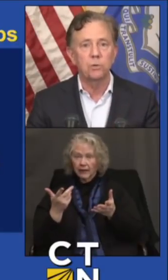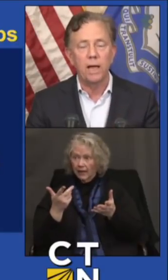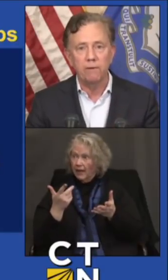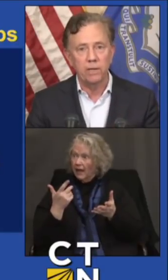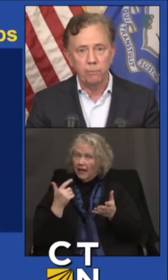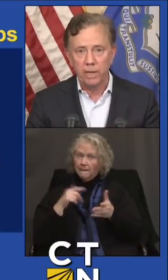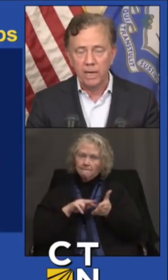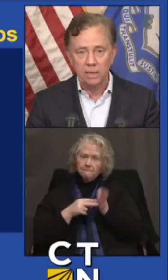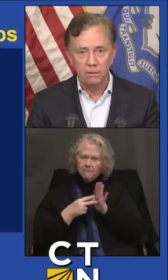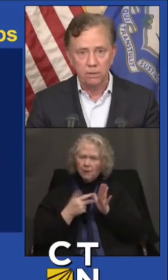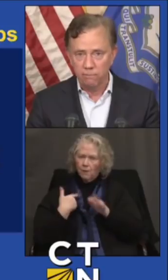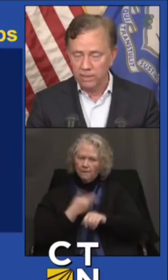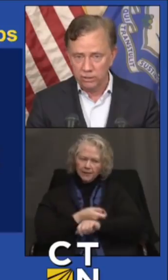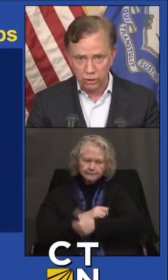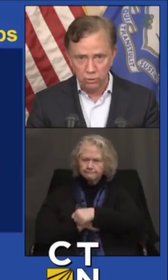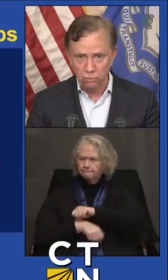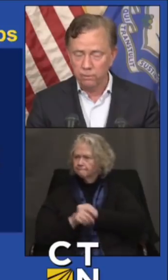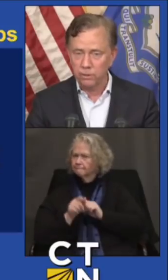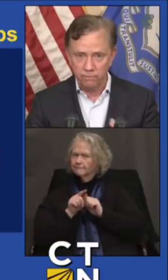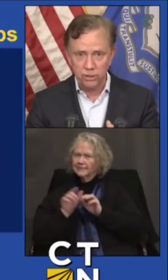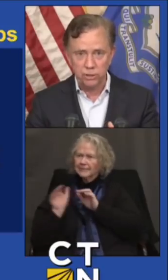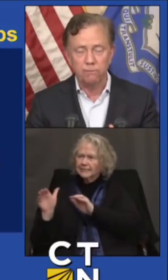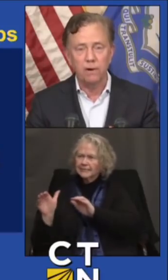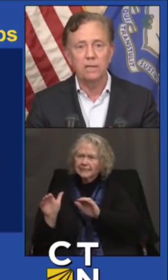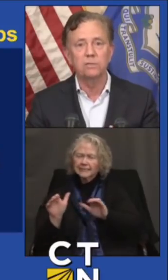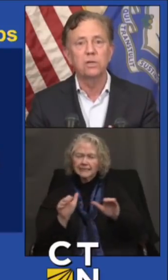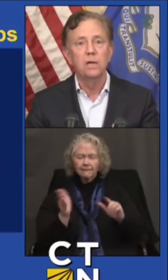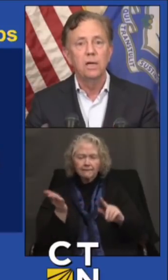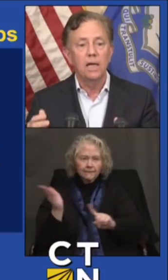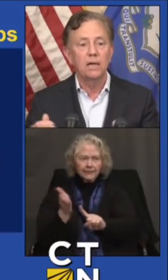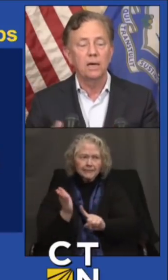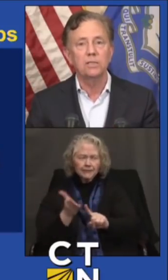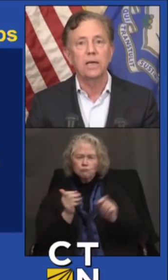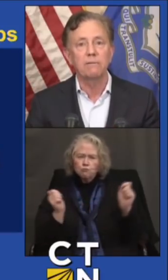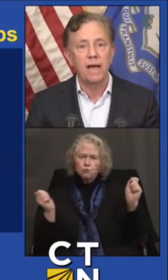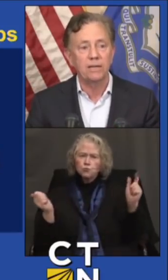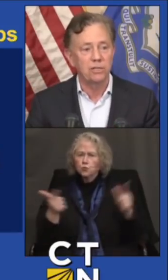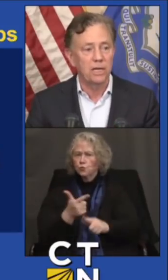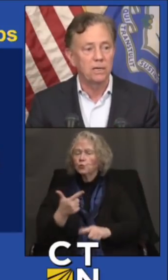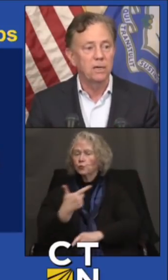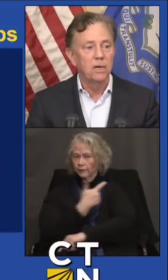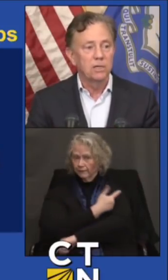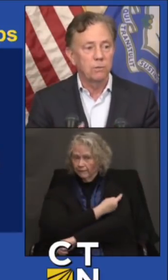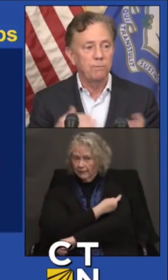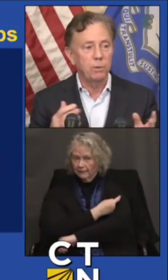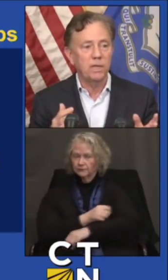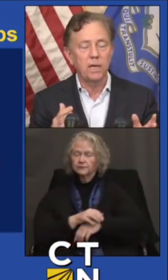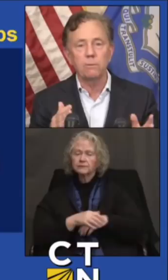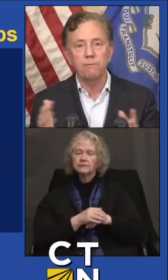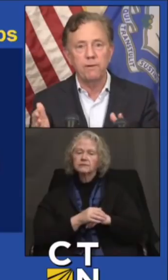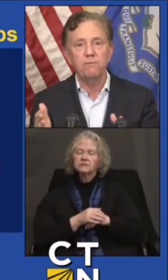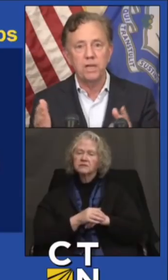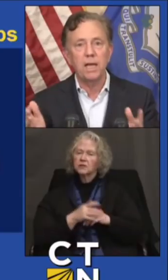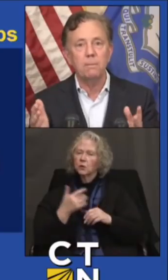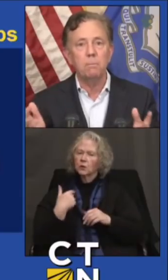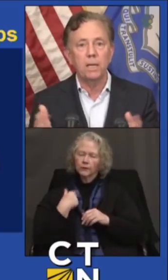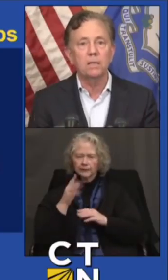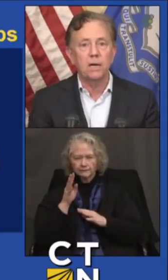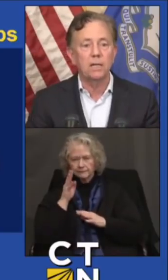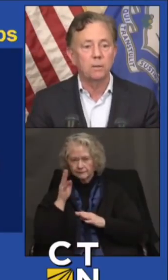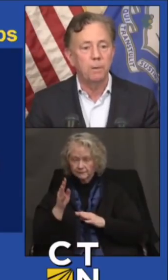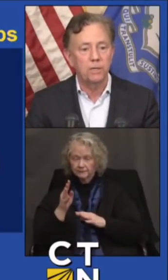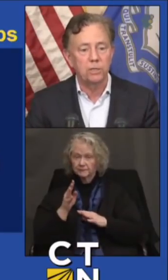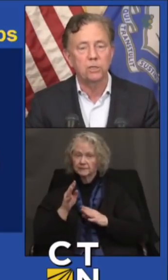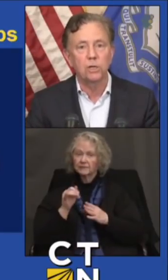there and do everything we can to convince your friends to get vaccinated. So we put together a $58